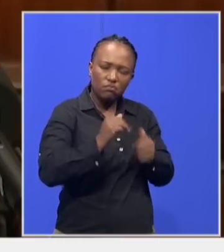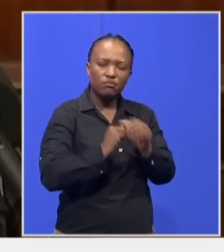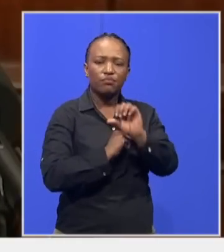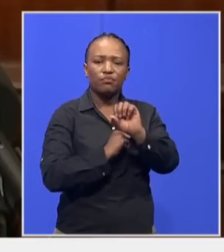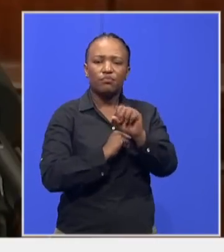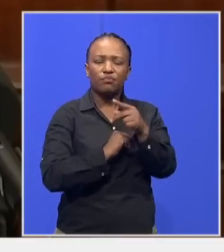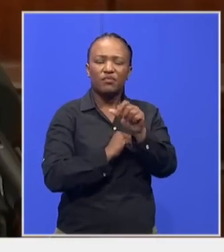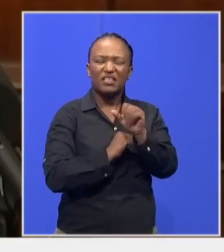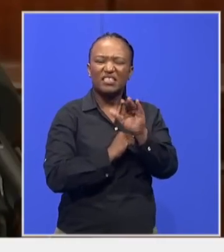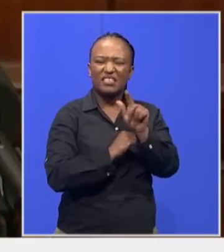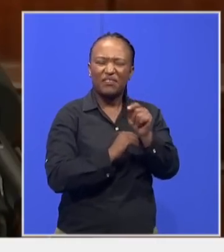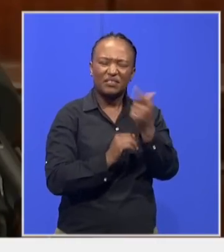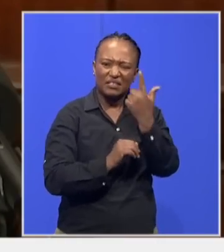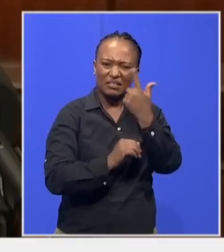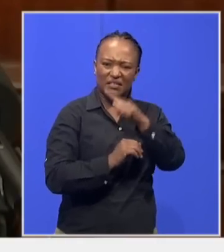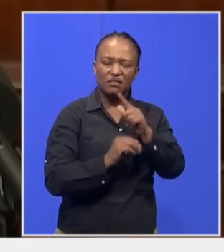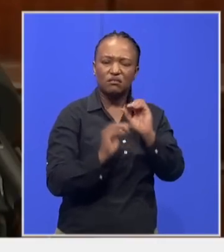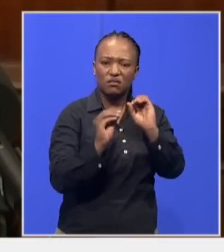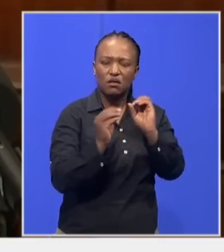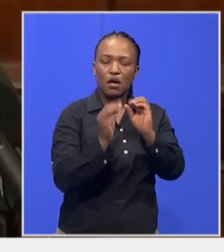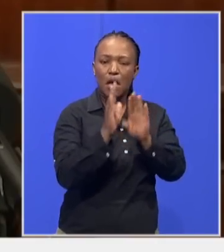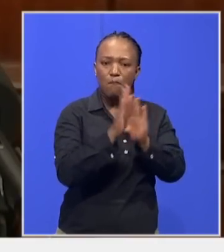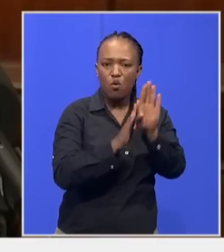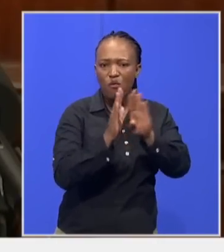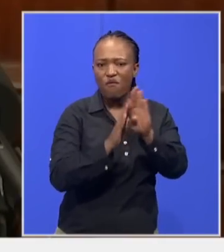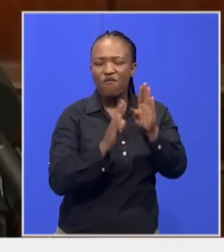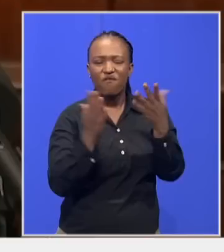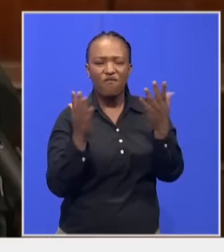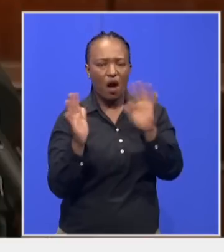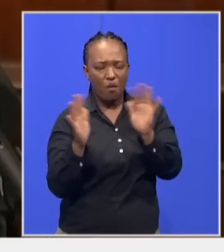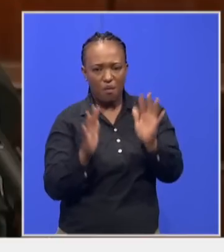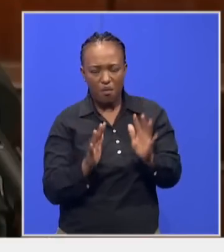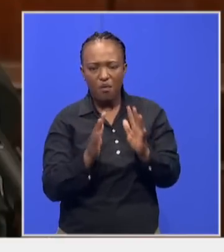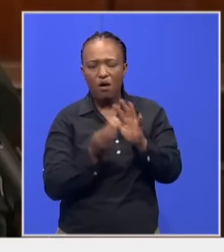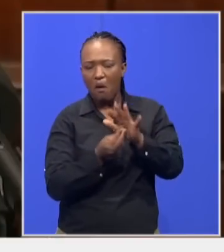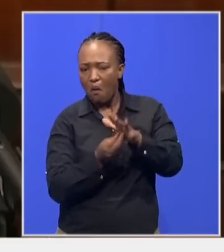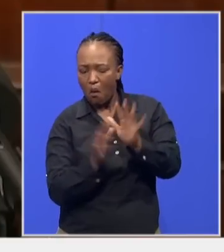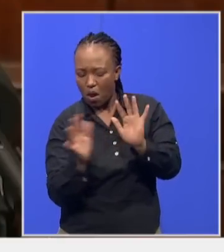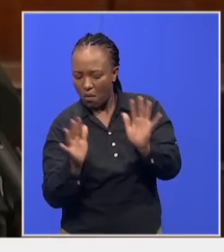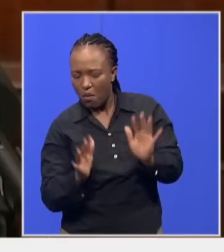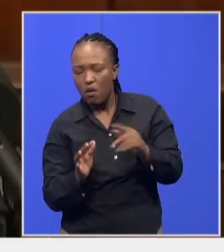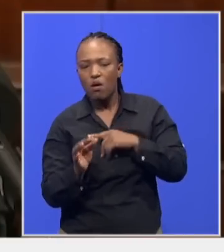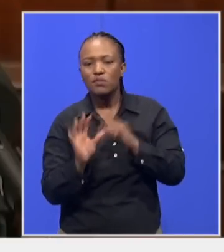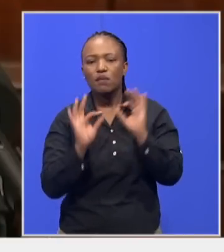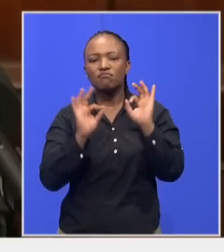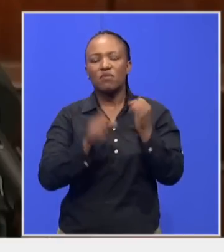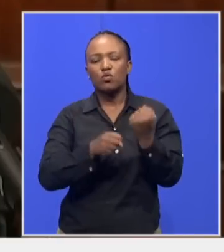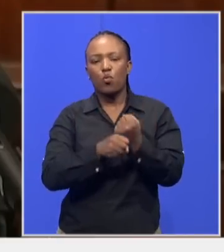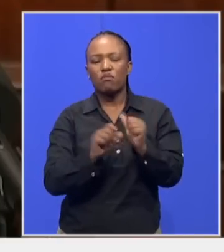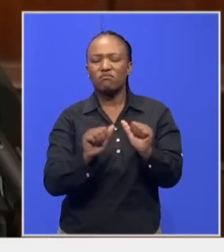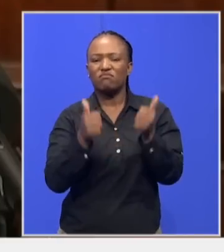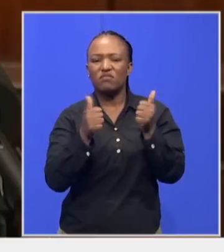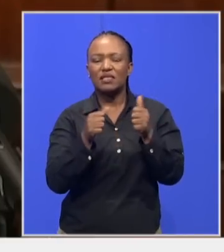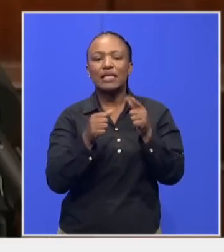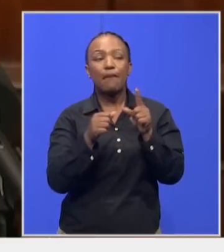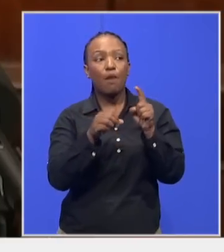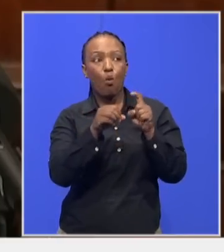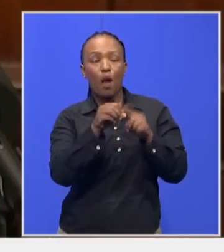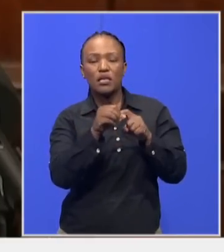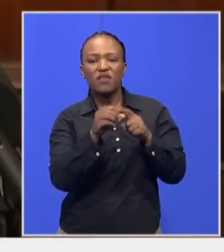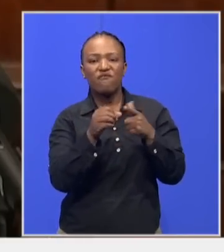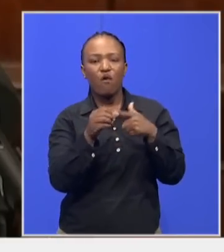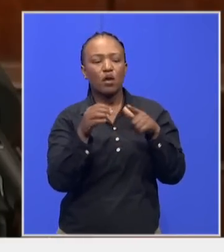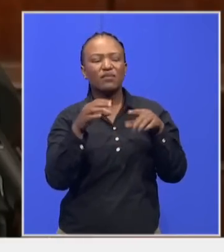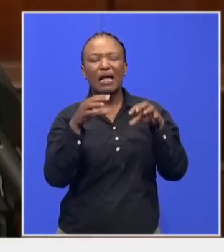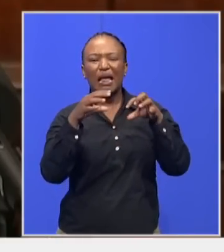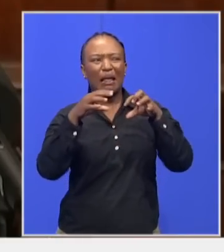value, improve the burn rate, has got implications on both the efficiency and the quality of the emissions. So that's a calculus